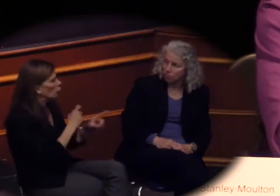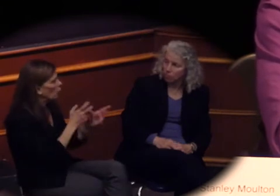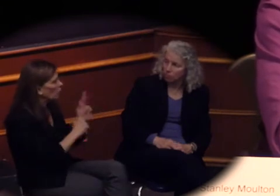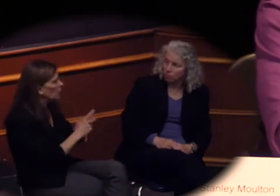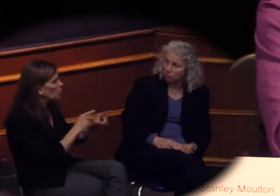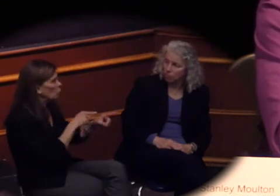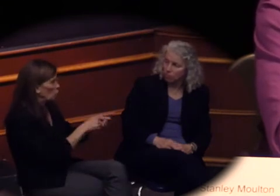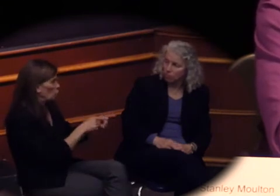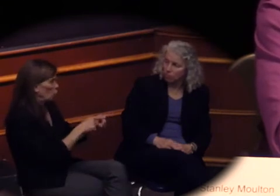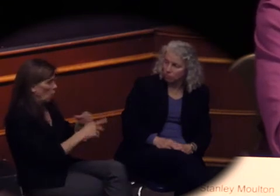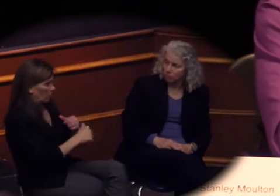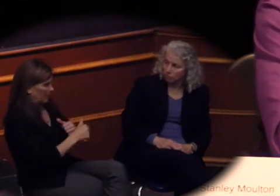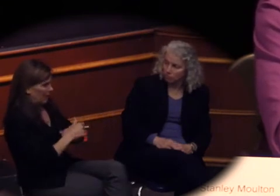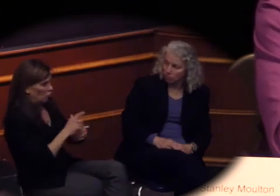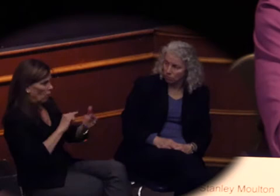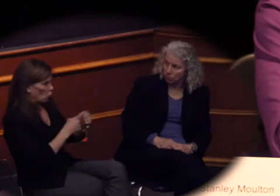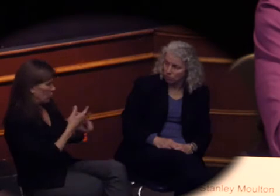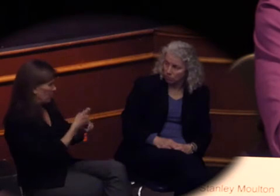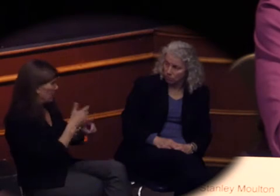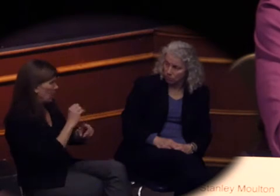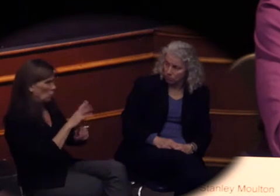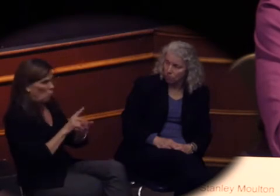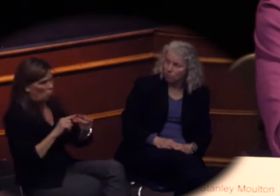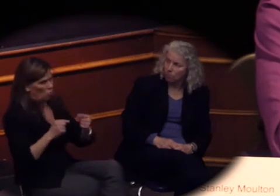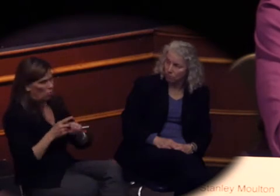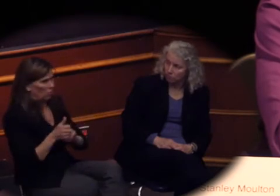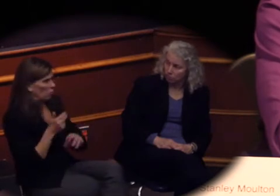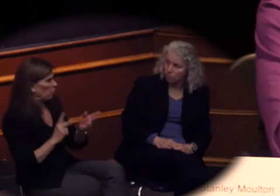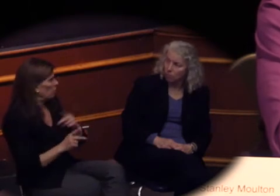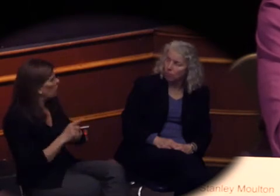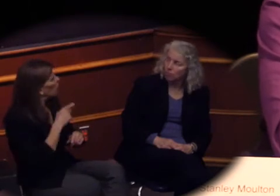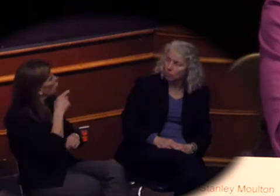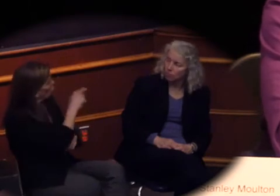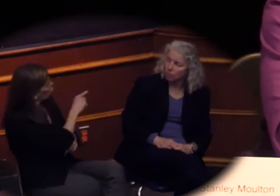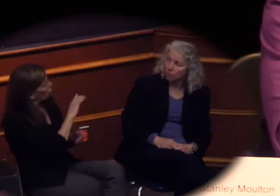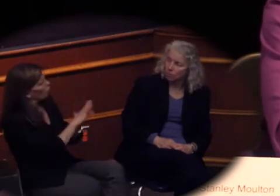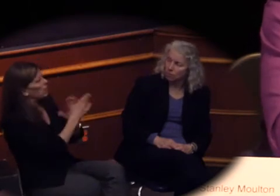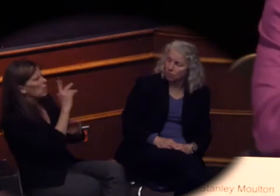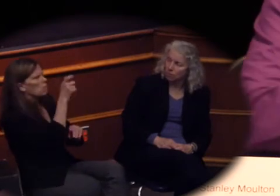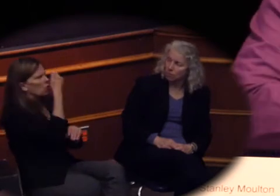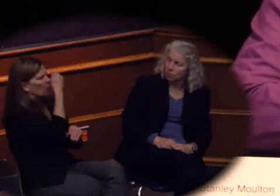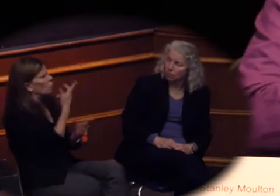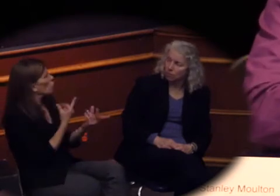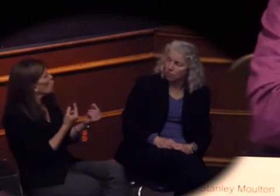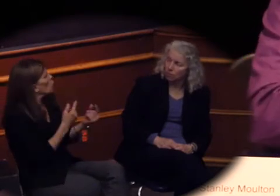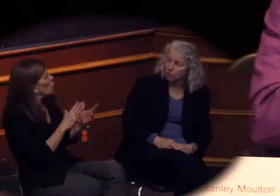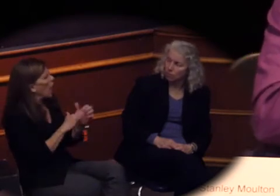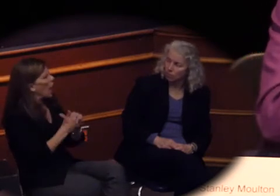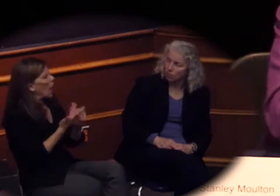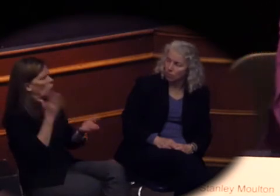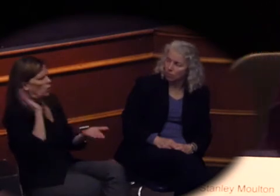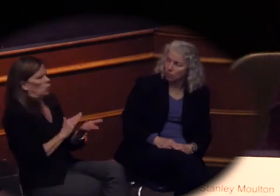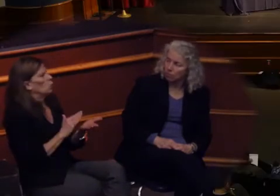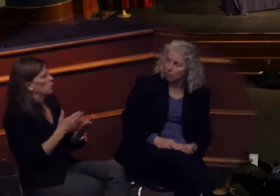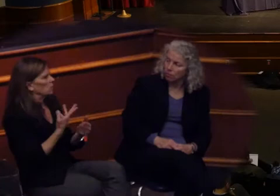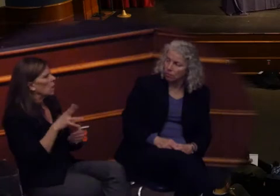or others? And beyond that, what other measures would you propose as governor to reduce gun violence?